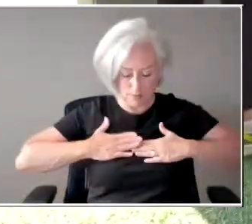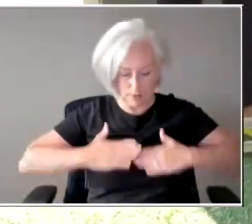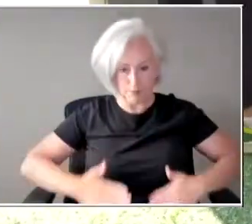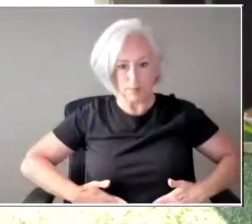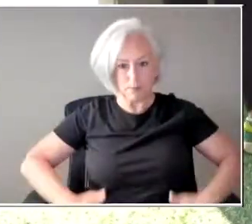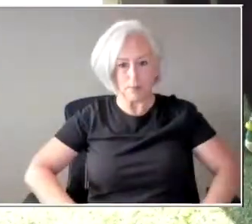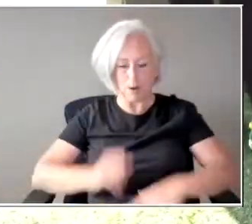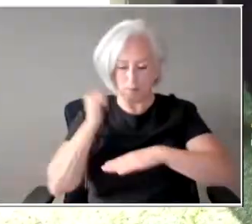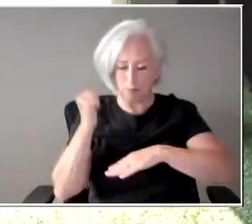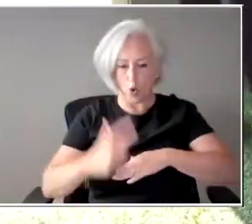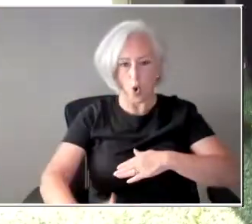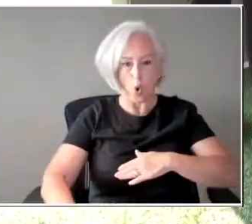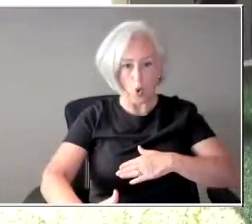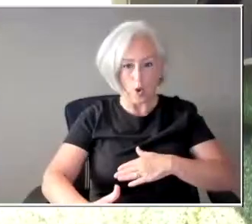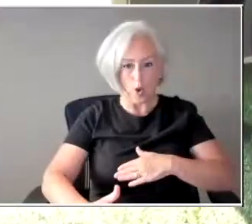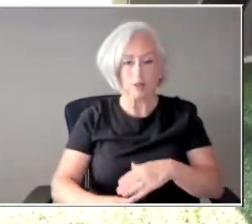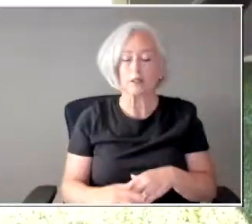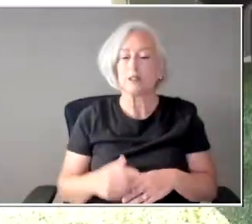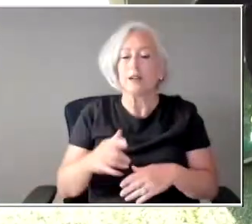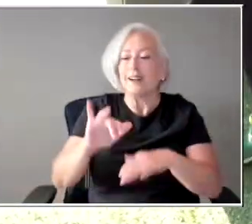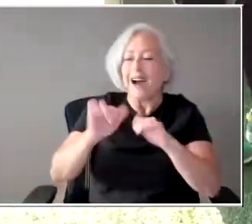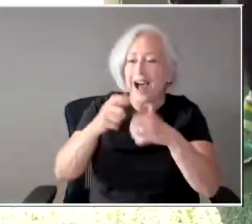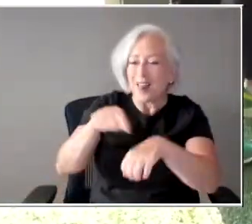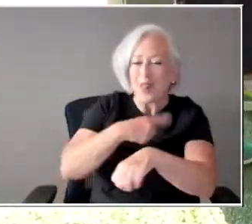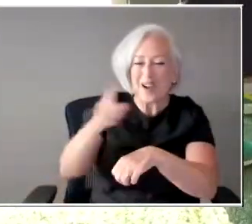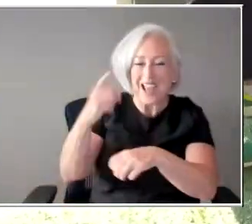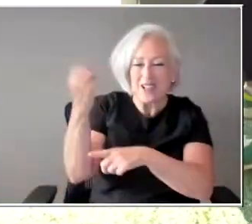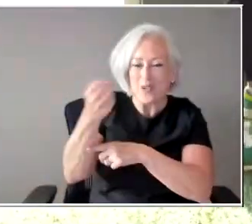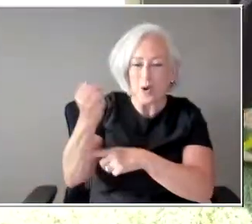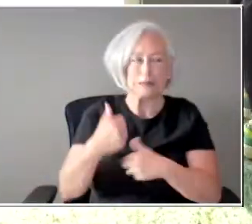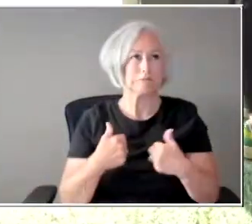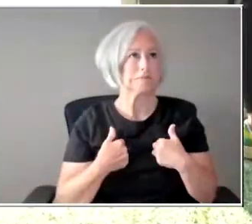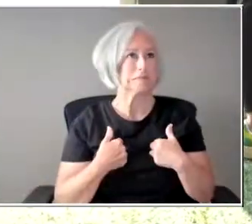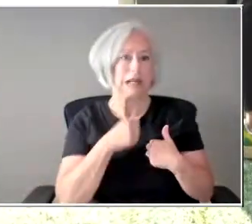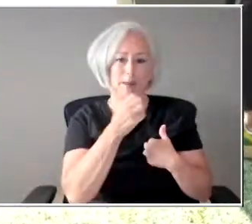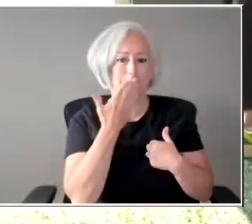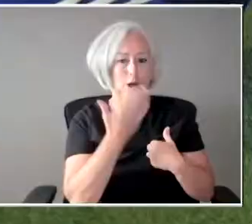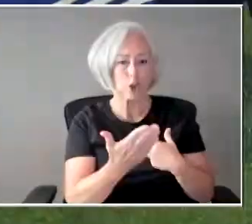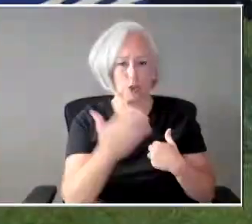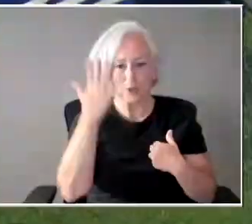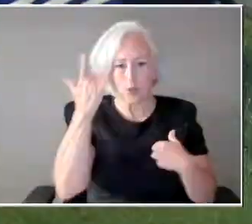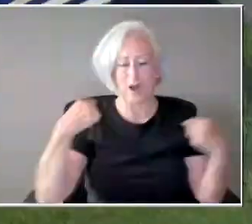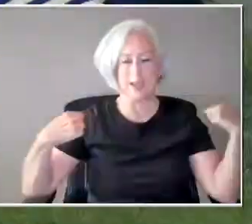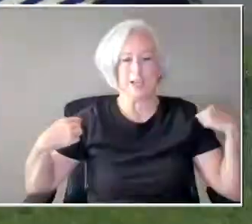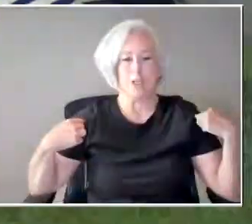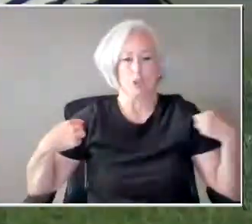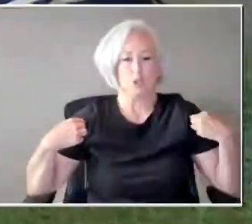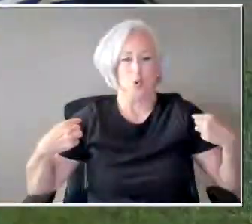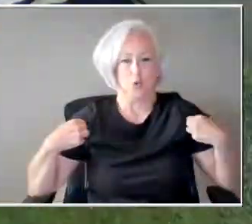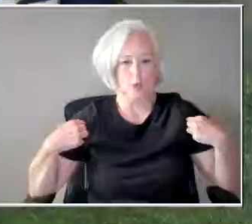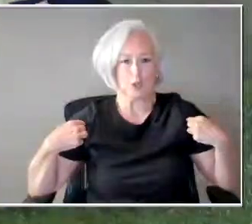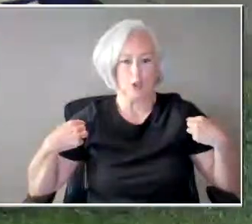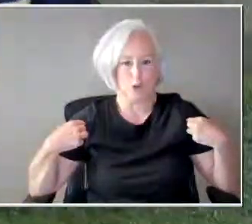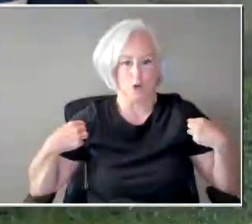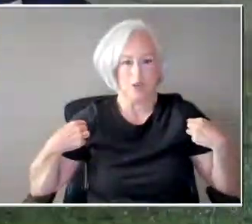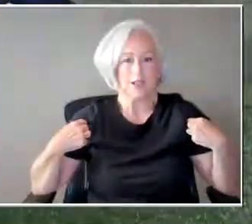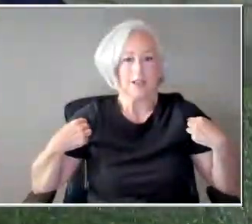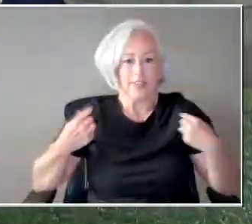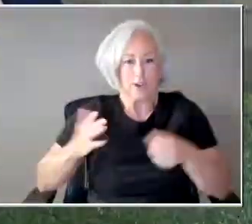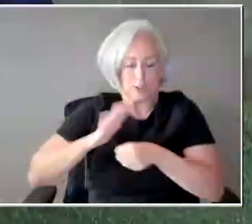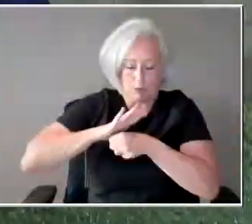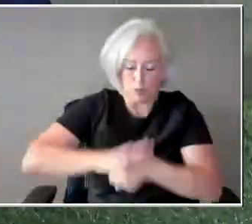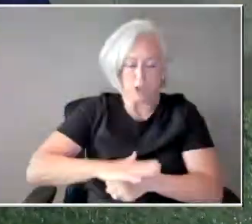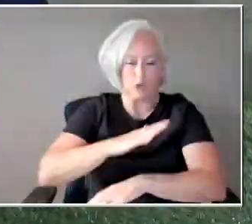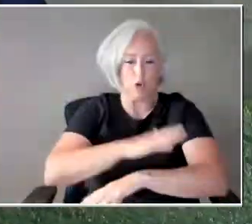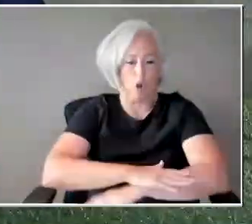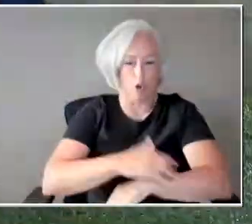hold? You know, I'm not very good at planks, just because of my shoulders. There is, increase pressure on the shoulders for sure.